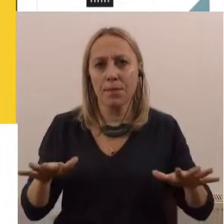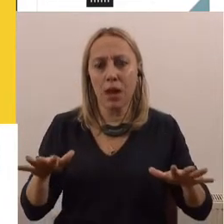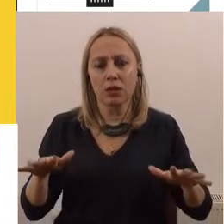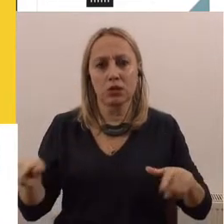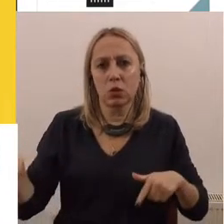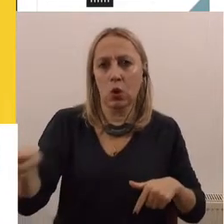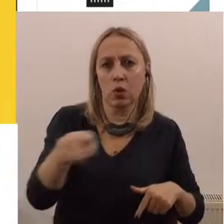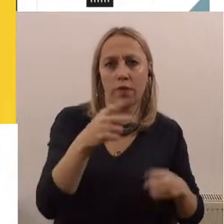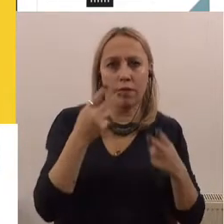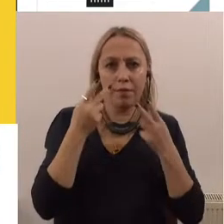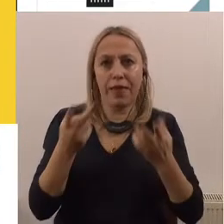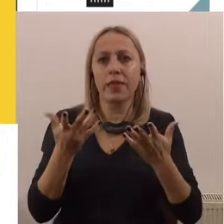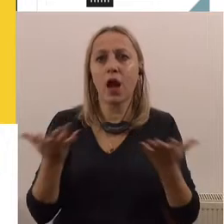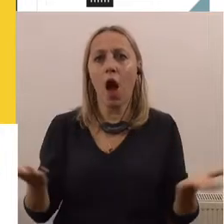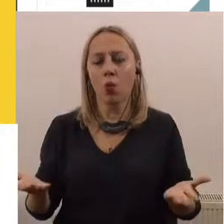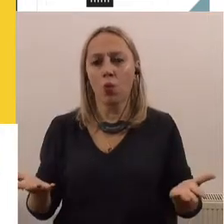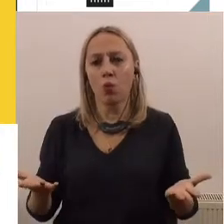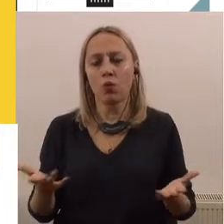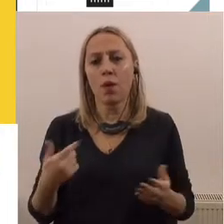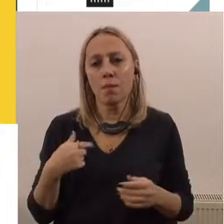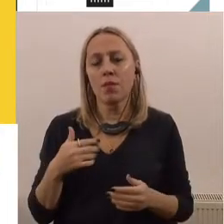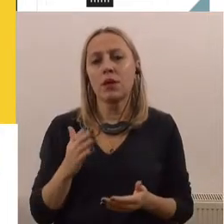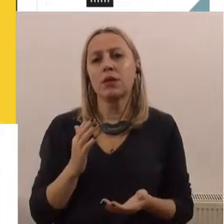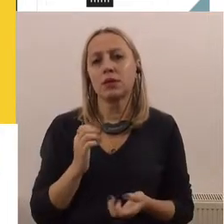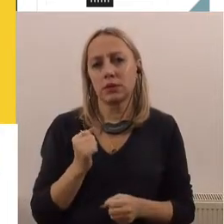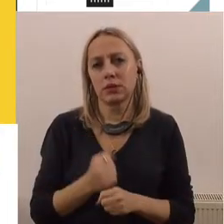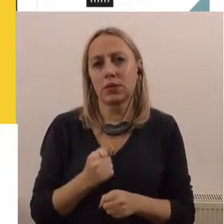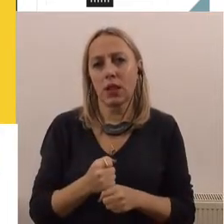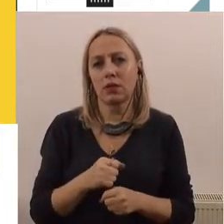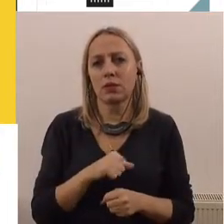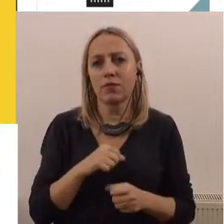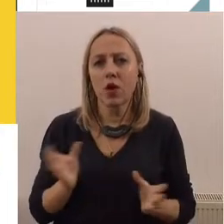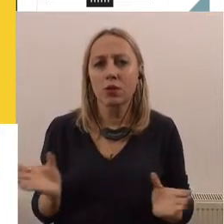established kind of a coalition or neighborhood,